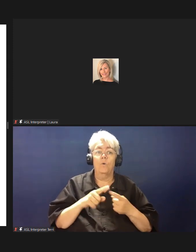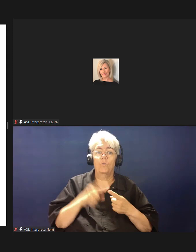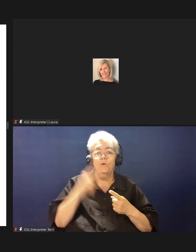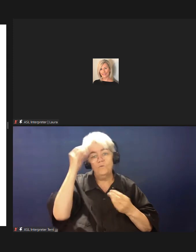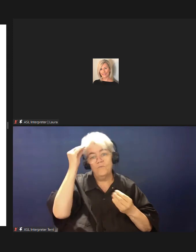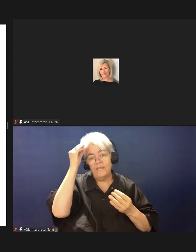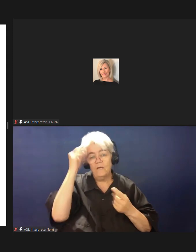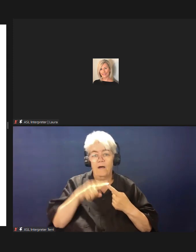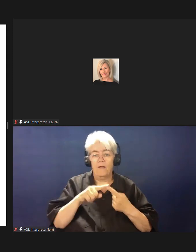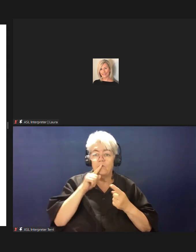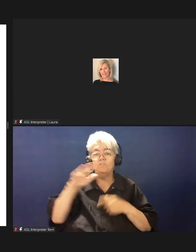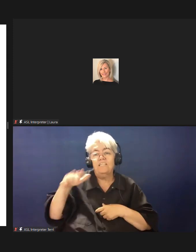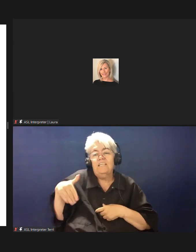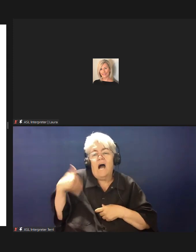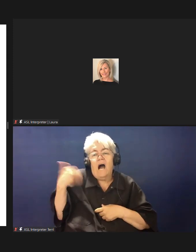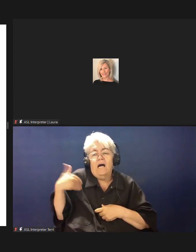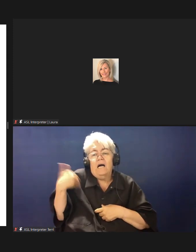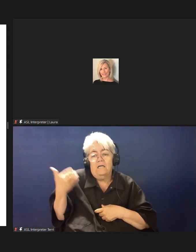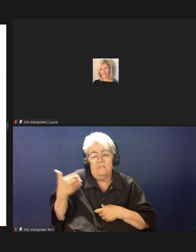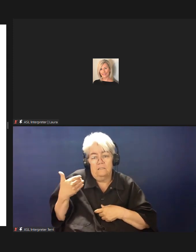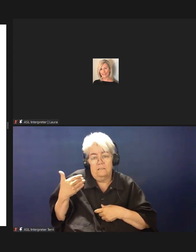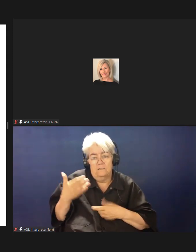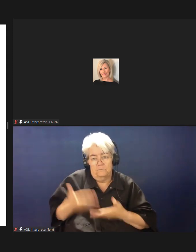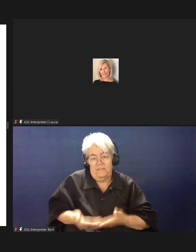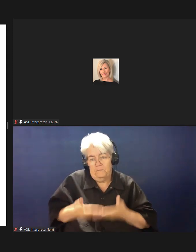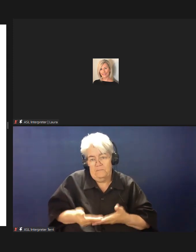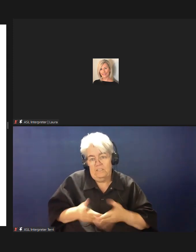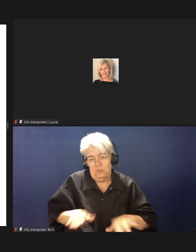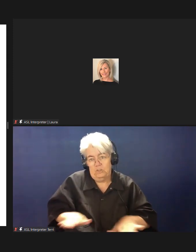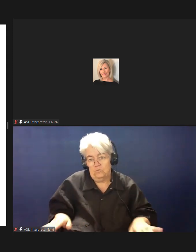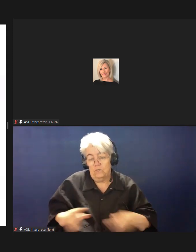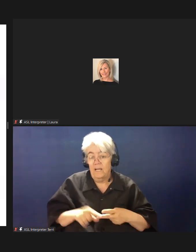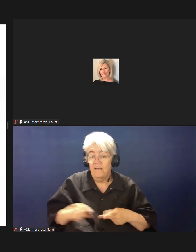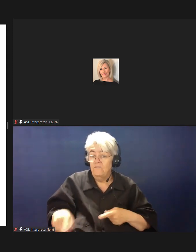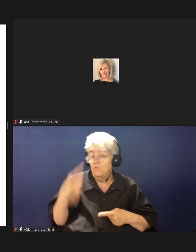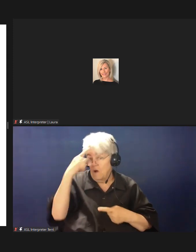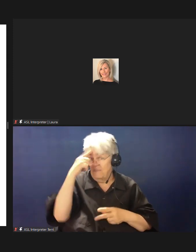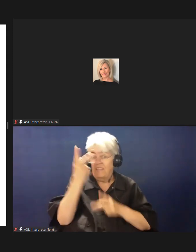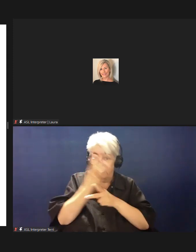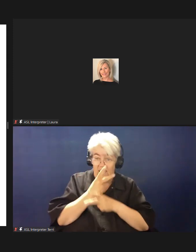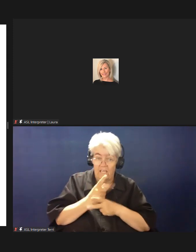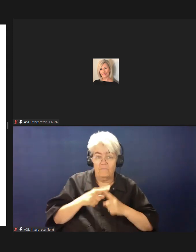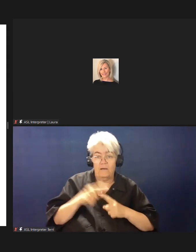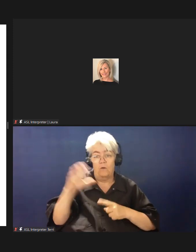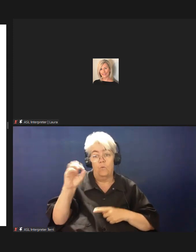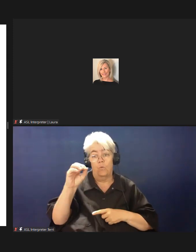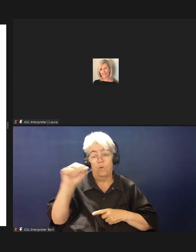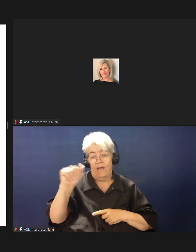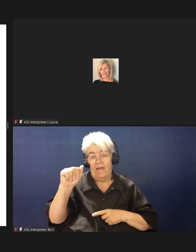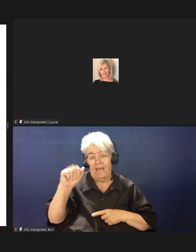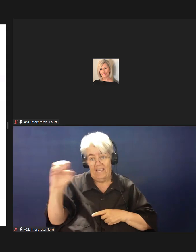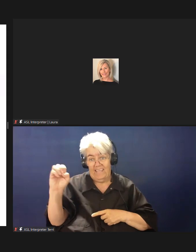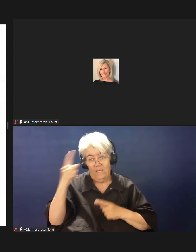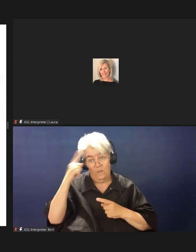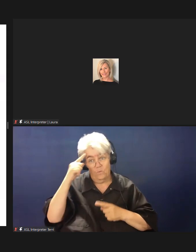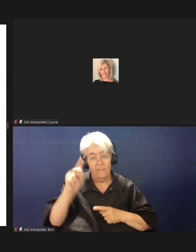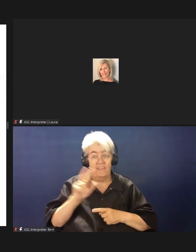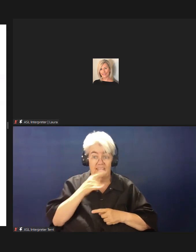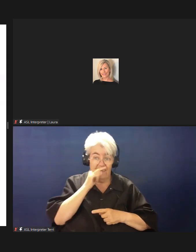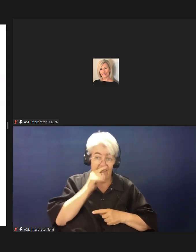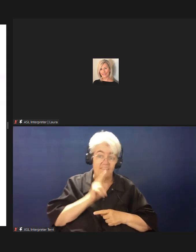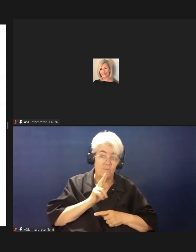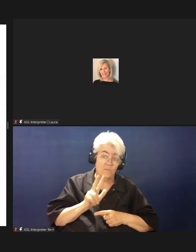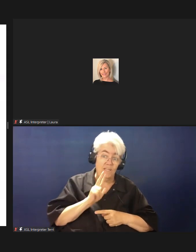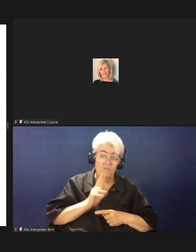those littler children. If you're the ones that are thinking about using OAEs with 3 to 5-year-olds, it'll